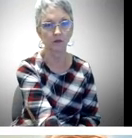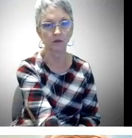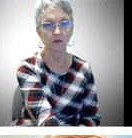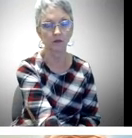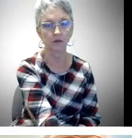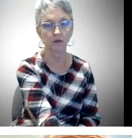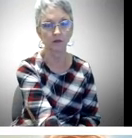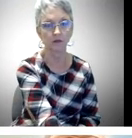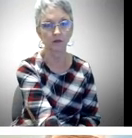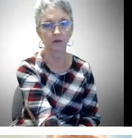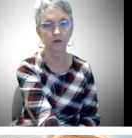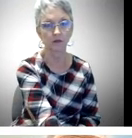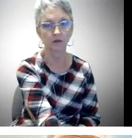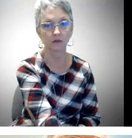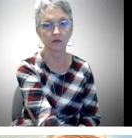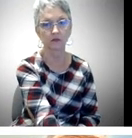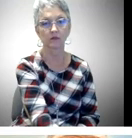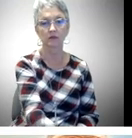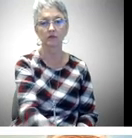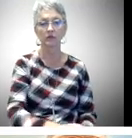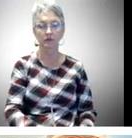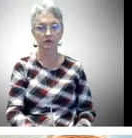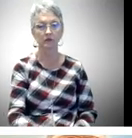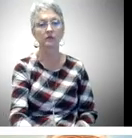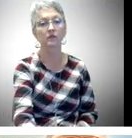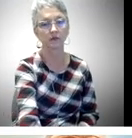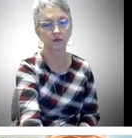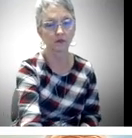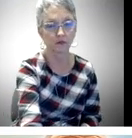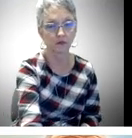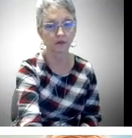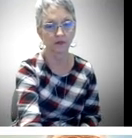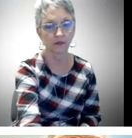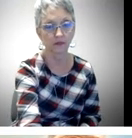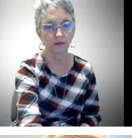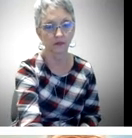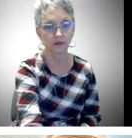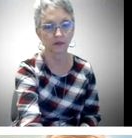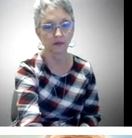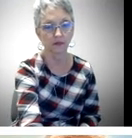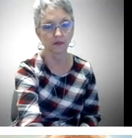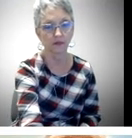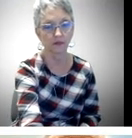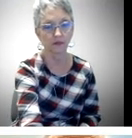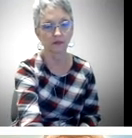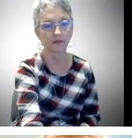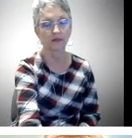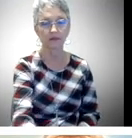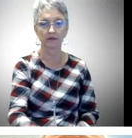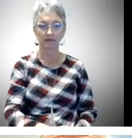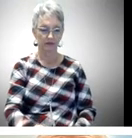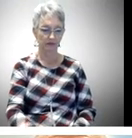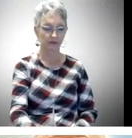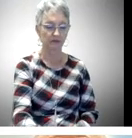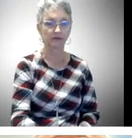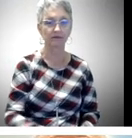turning 18 or whatever, and the parents were fighting over guardianship. And this was probably an extension of a dispute that they had when they